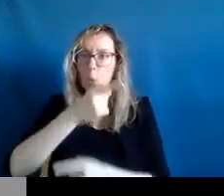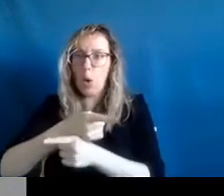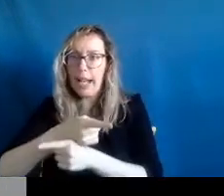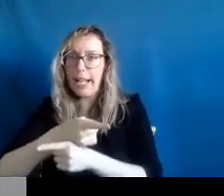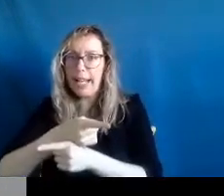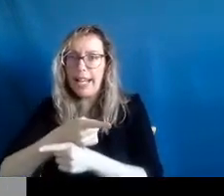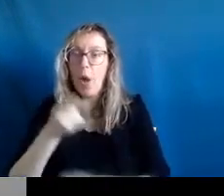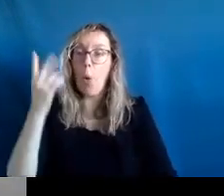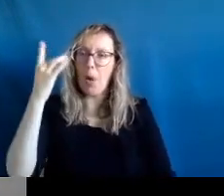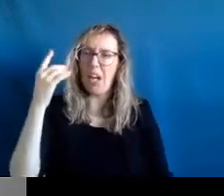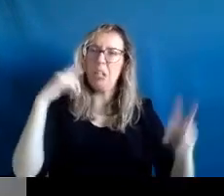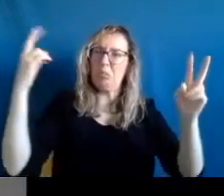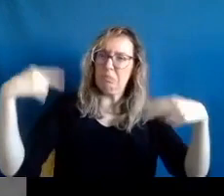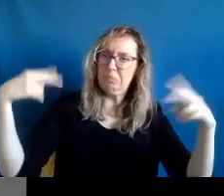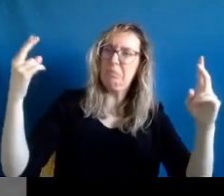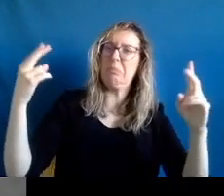me?"